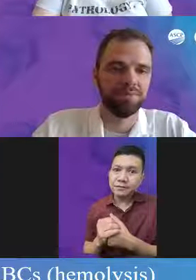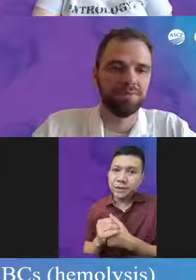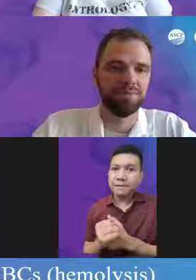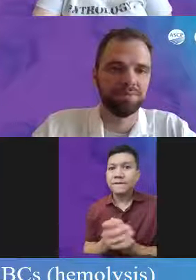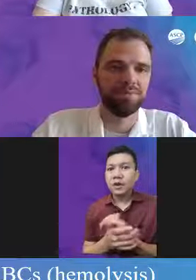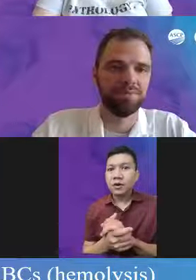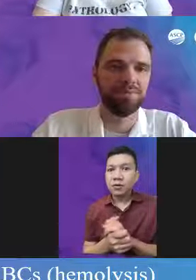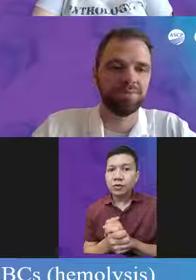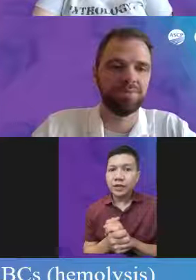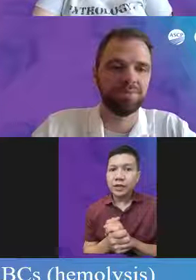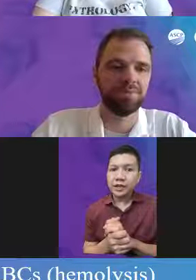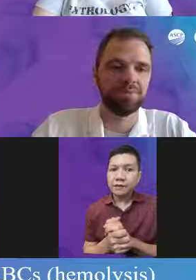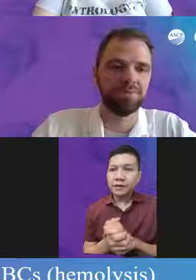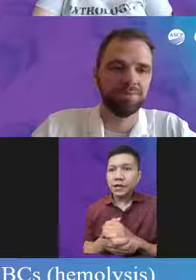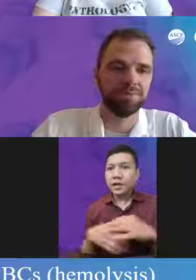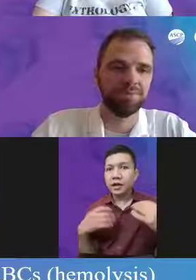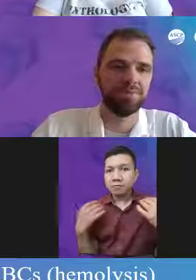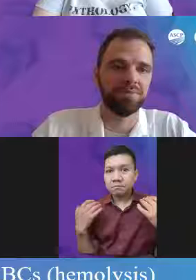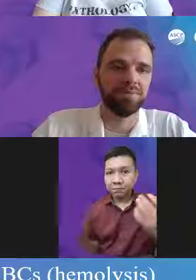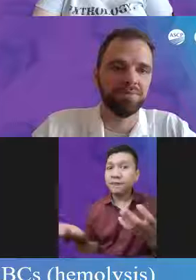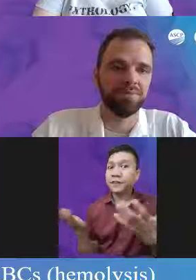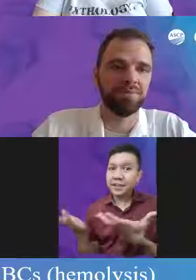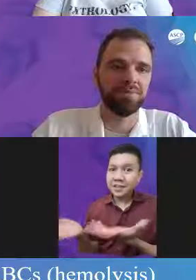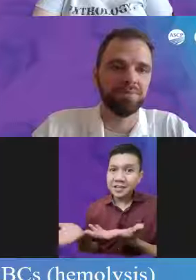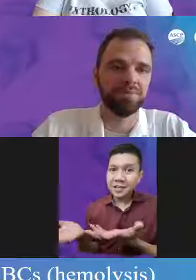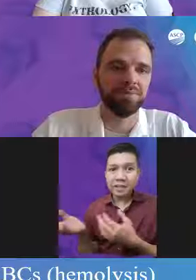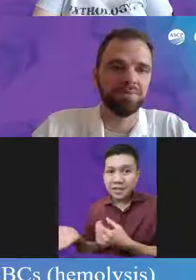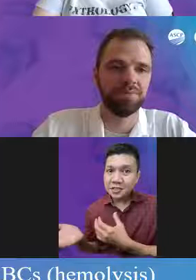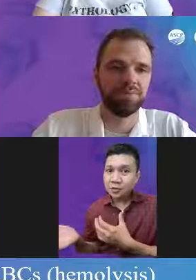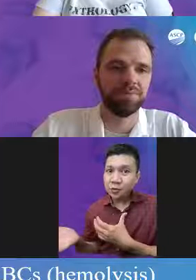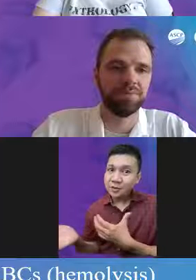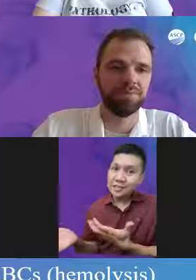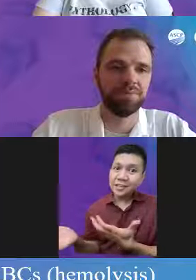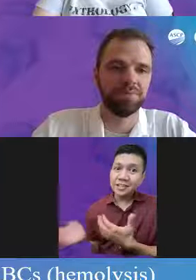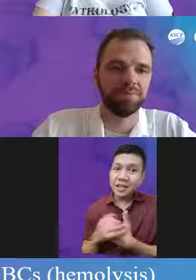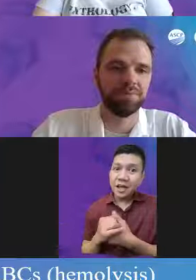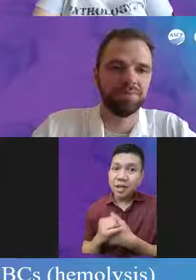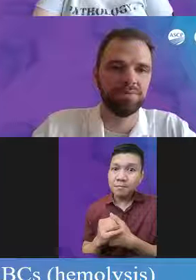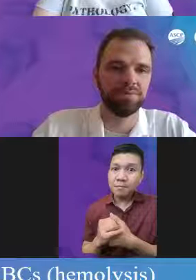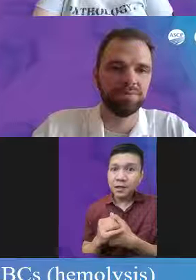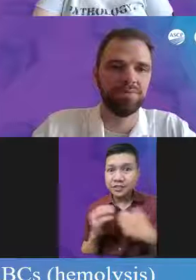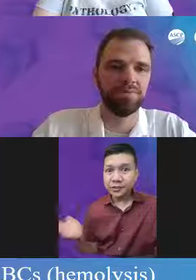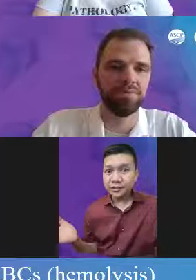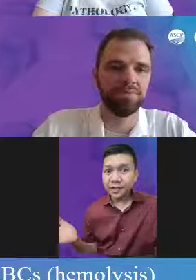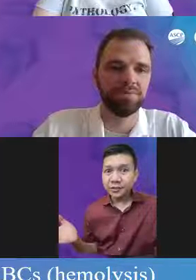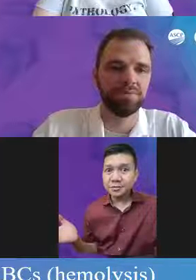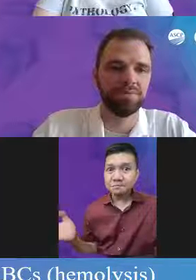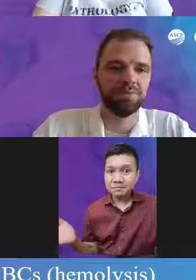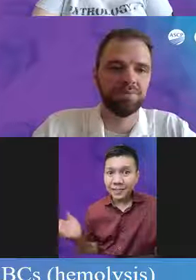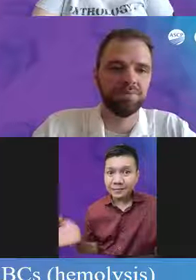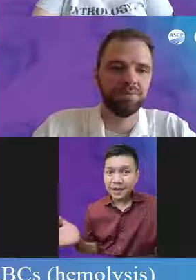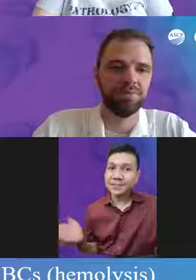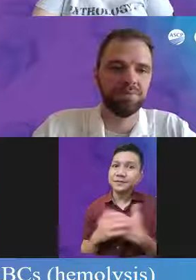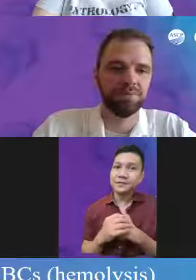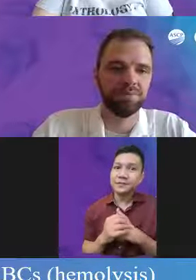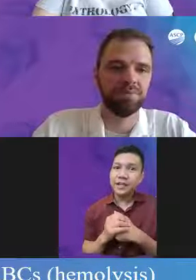bad, right? Mm-hmm. Or if a perfectly healthy 18-year-old kid has schistocytes,